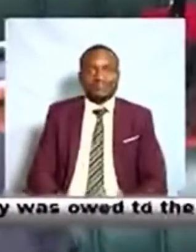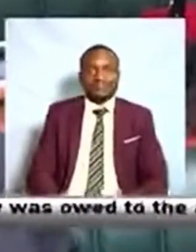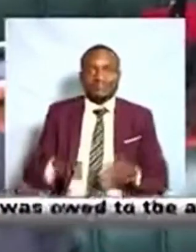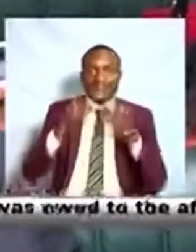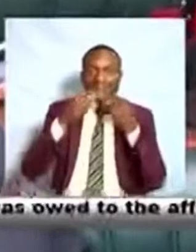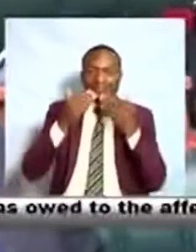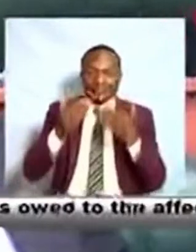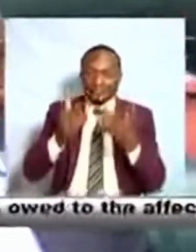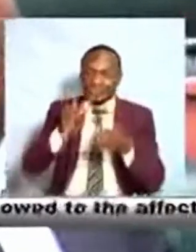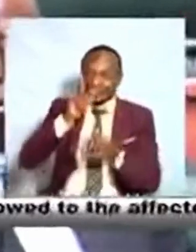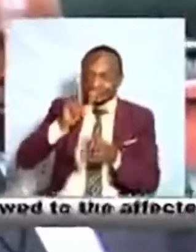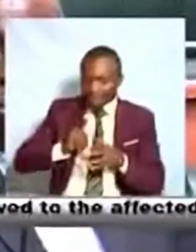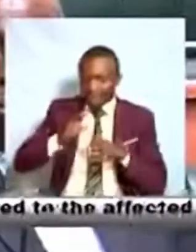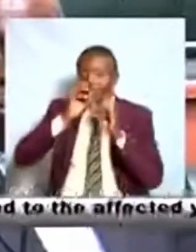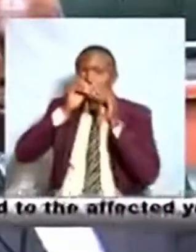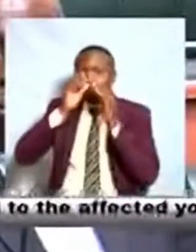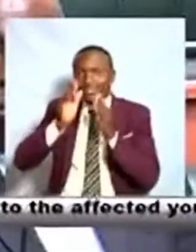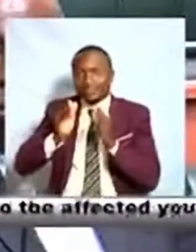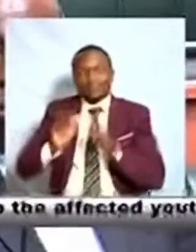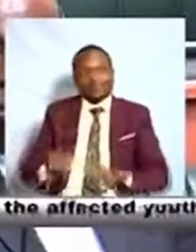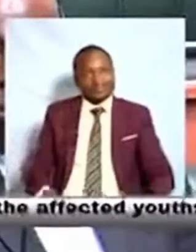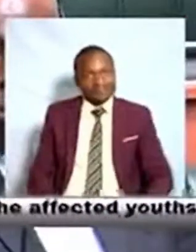Thank you, Madam Speaker.